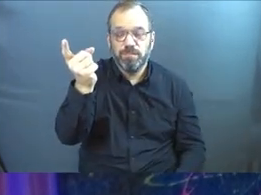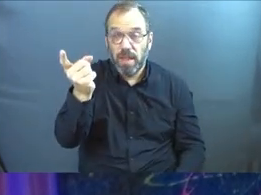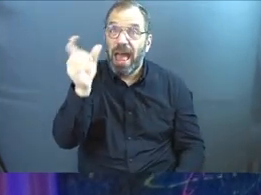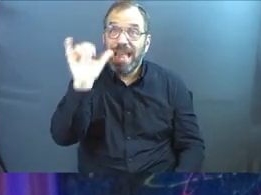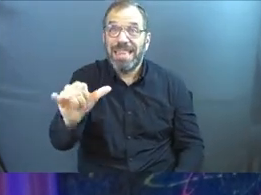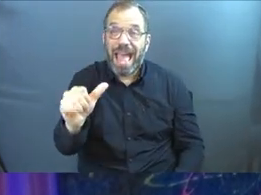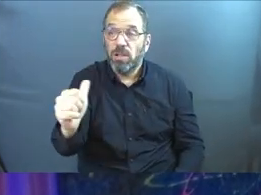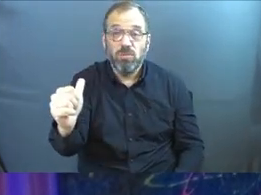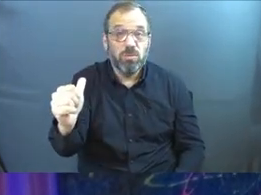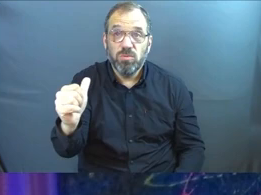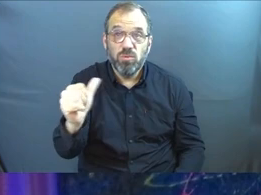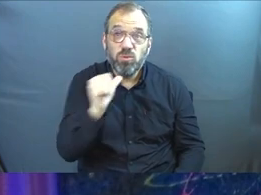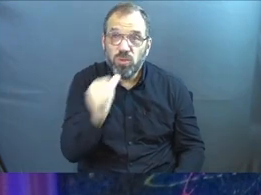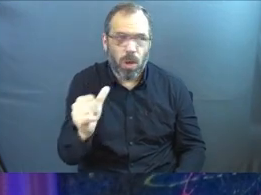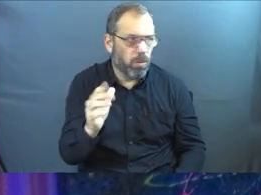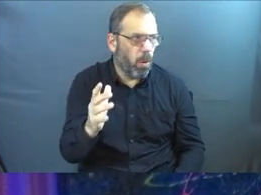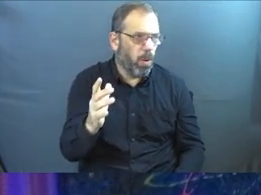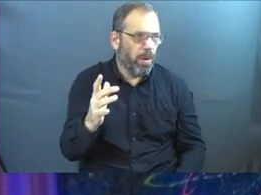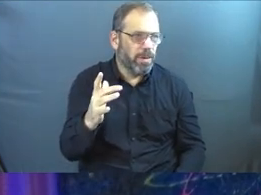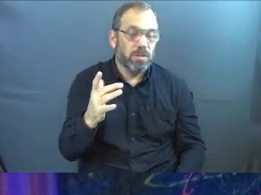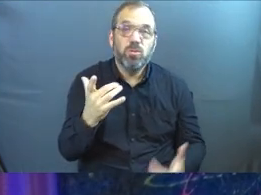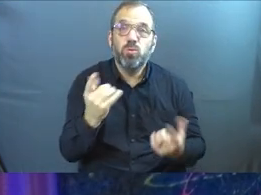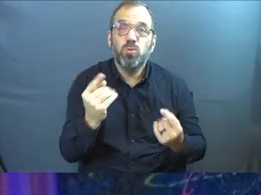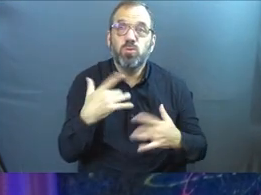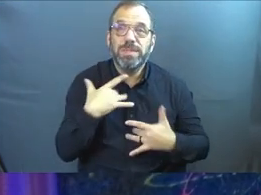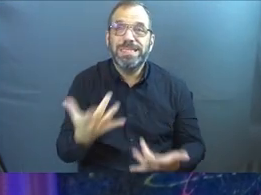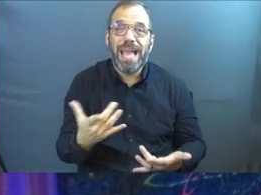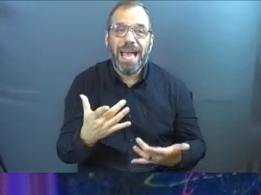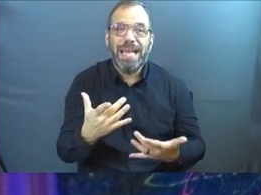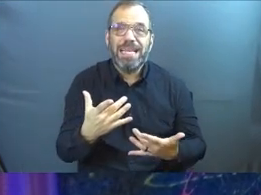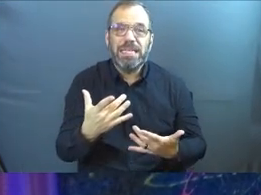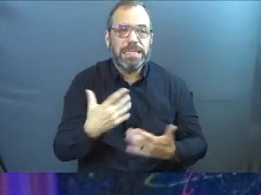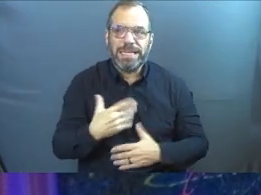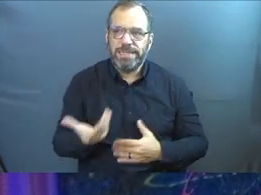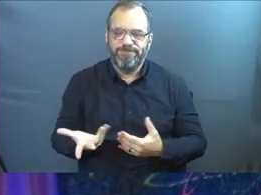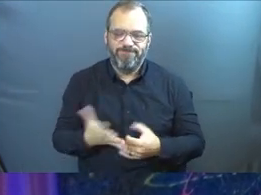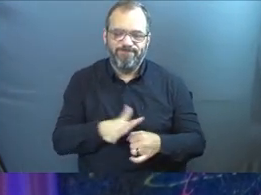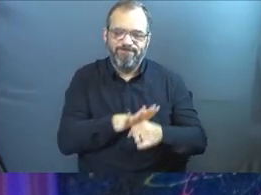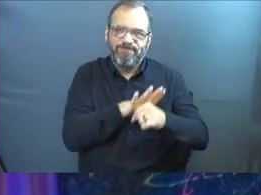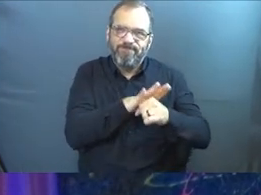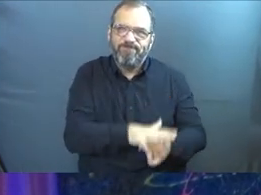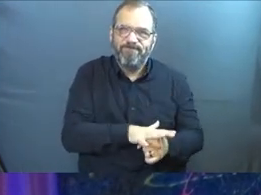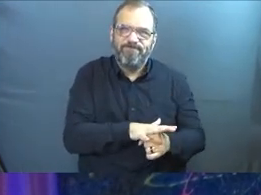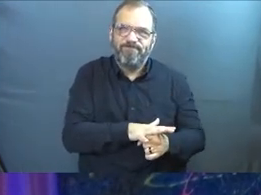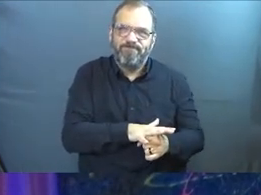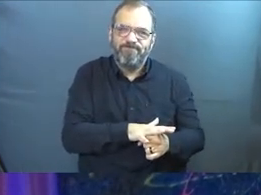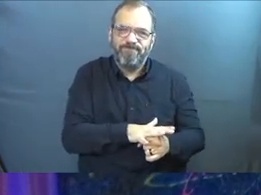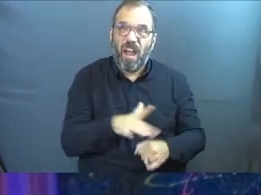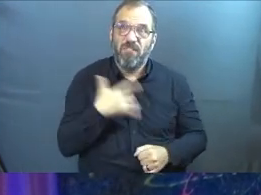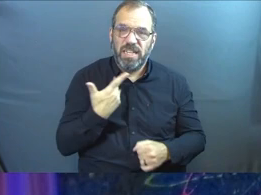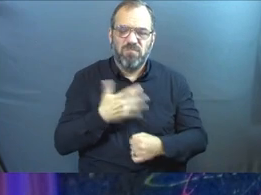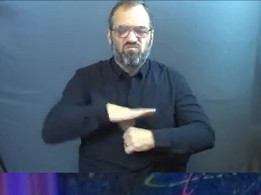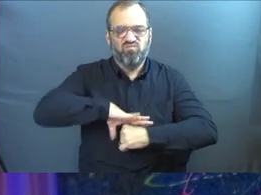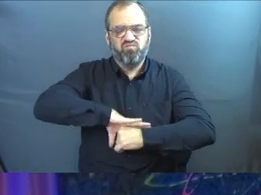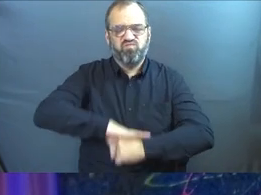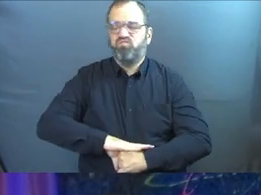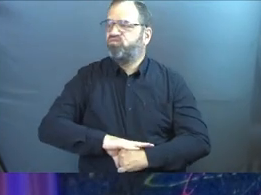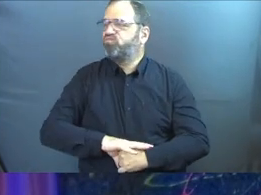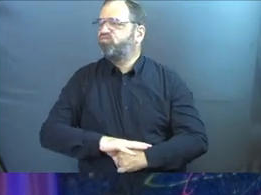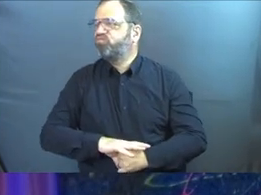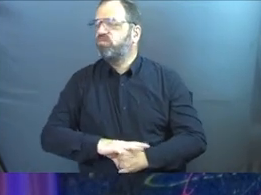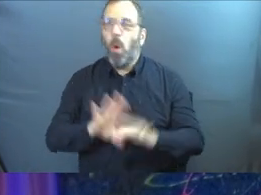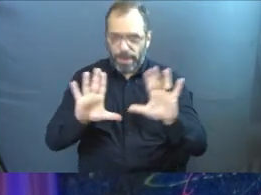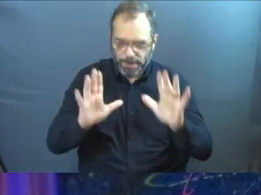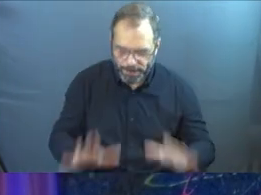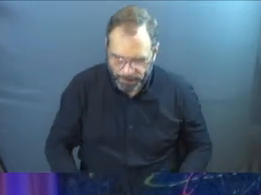And when we don't do that, what we tend to do is we tend to stuff it. We tend to stuff our feelings.